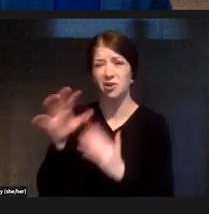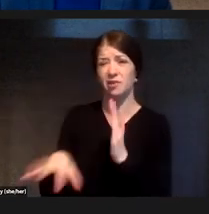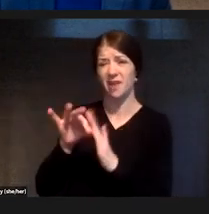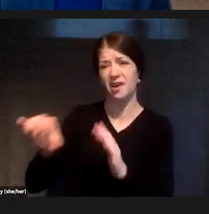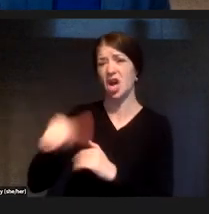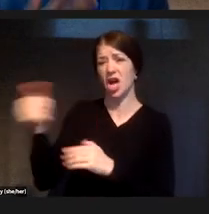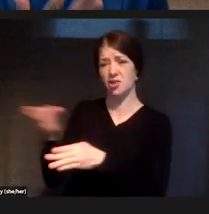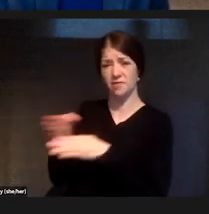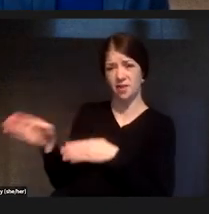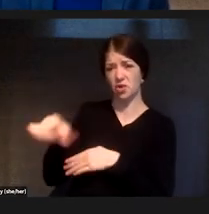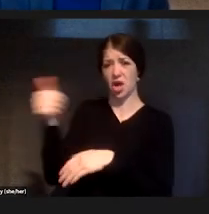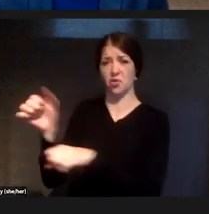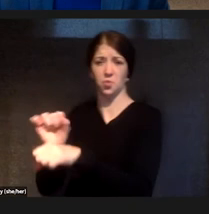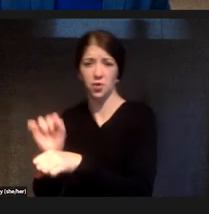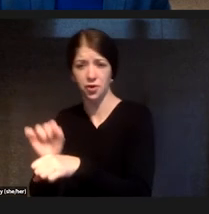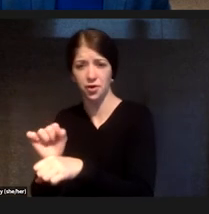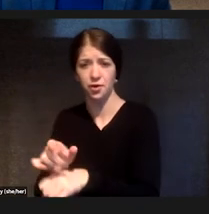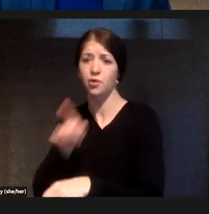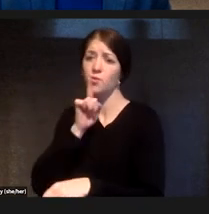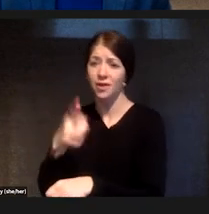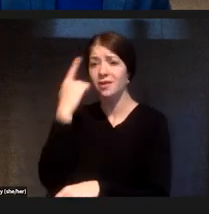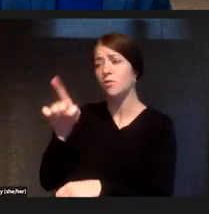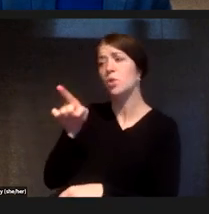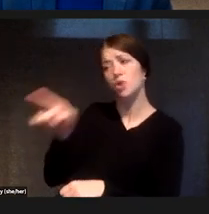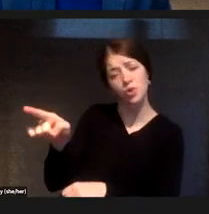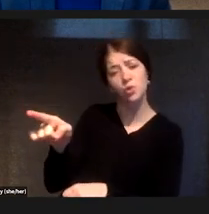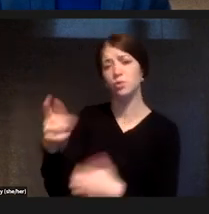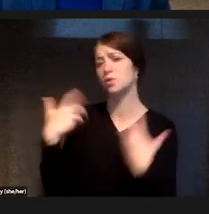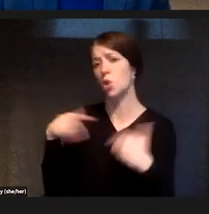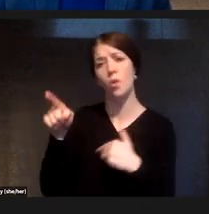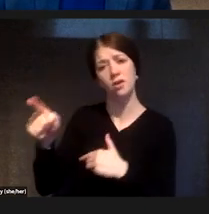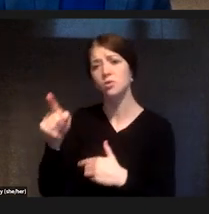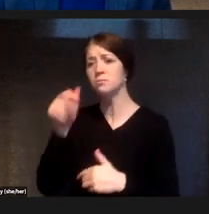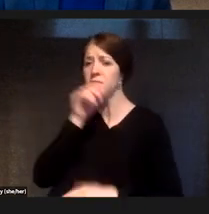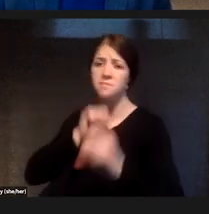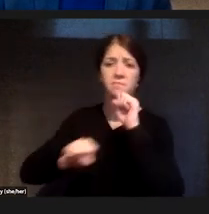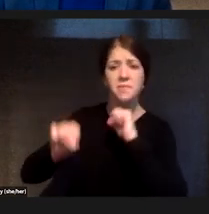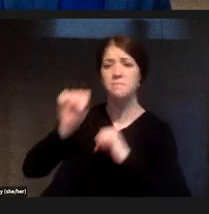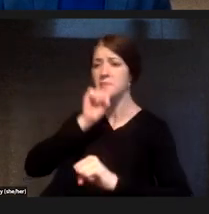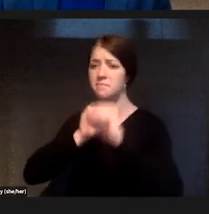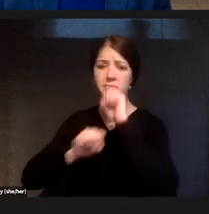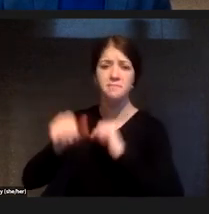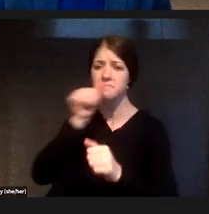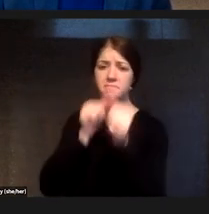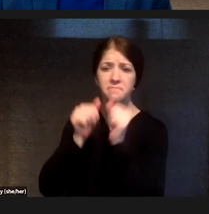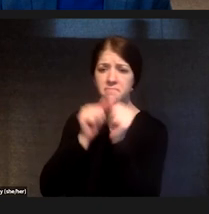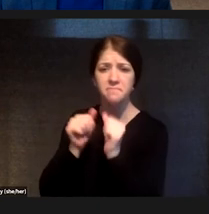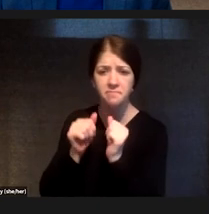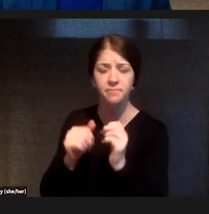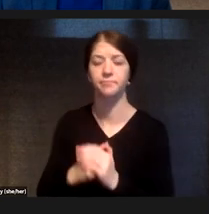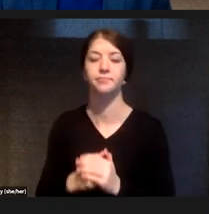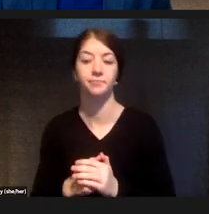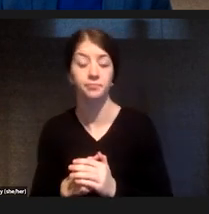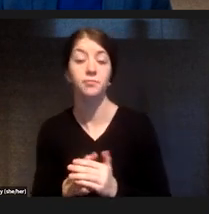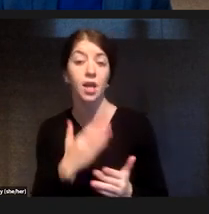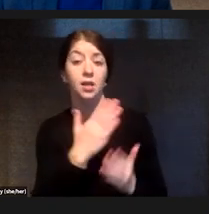should be in. We are really doing this for you, and we just don't want you to have a difficult time. Now, I do think that some of those